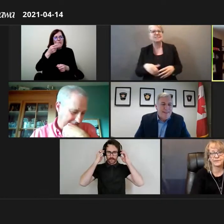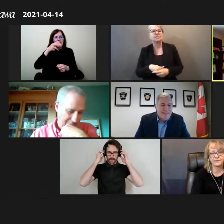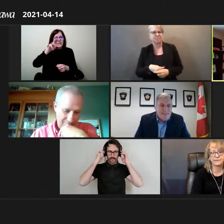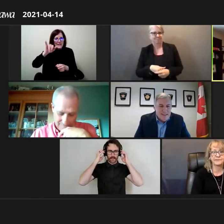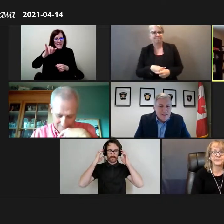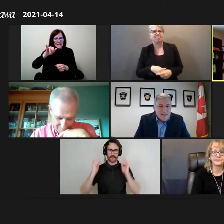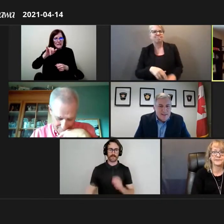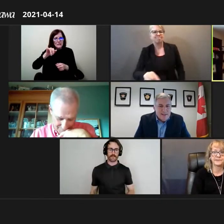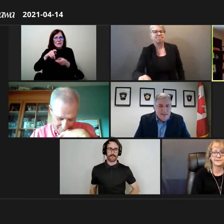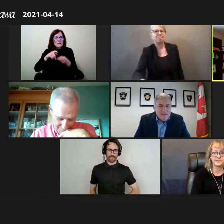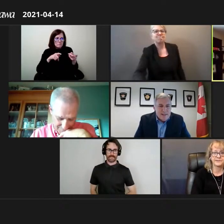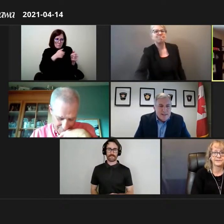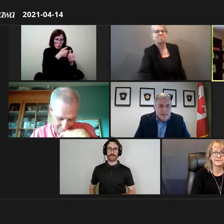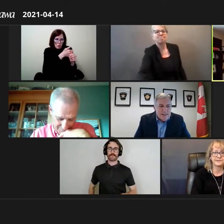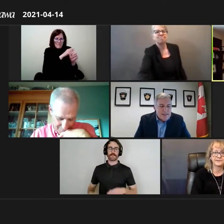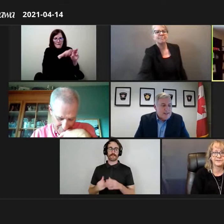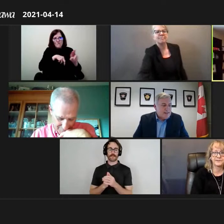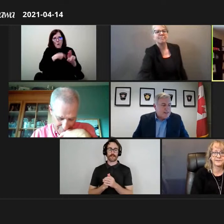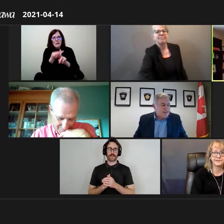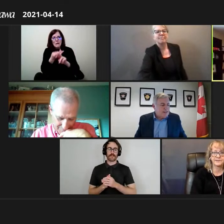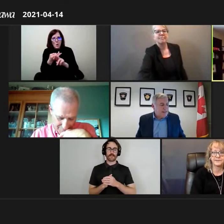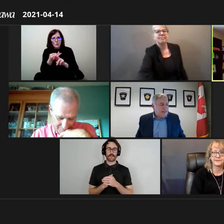Yeah, so I mean, it's